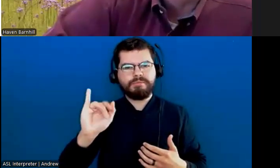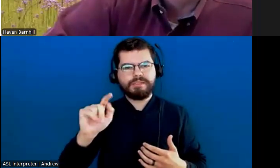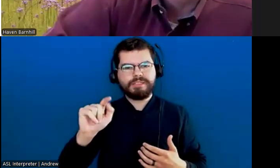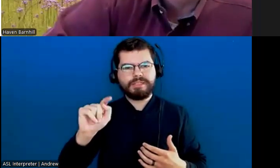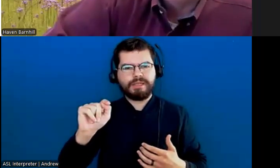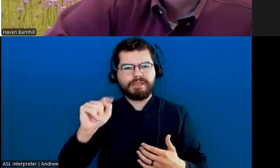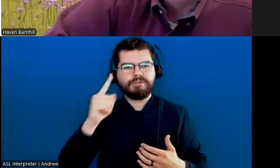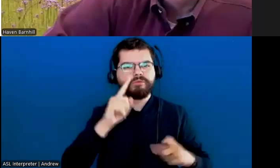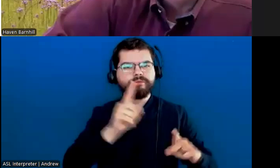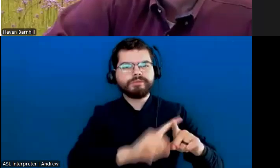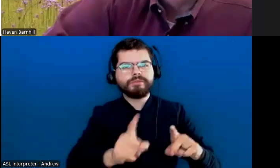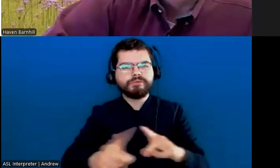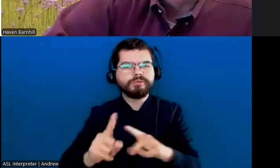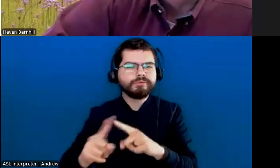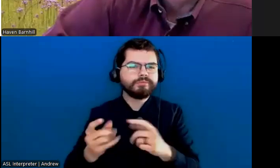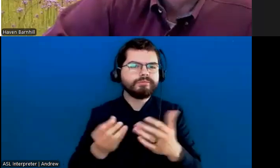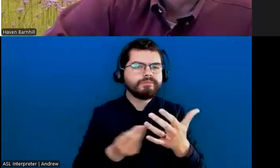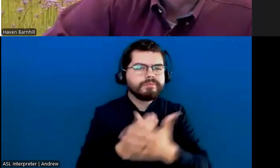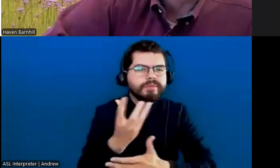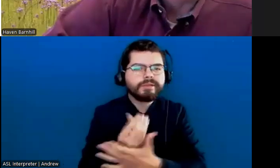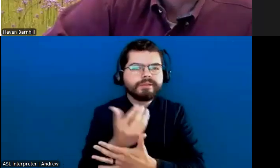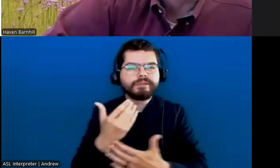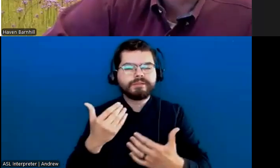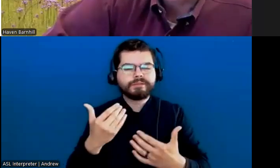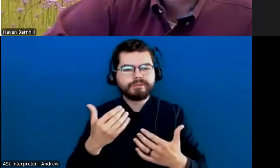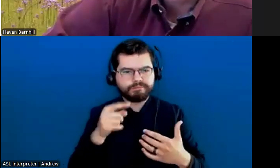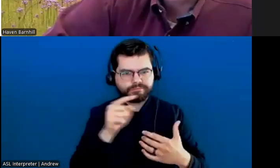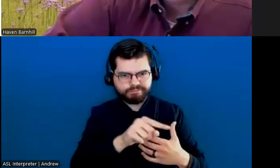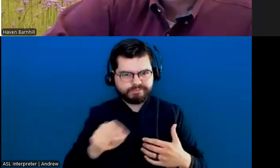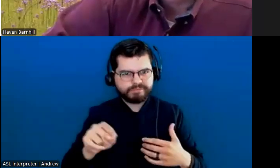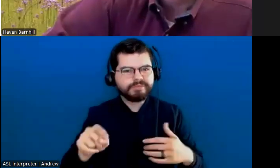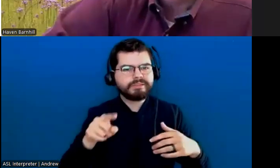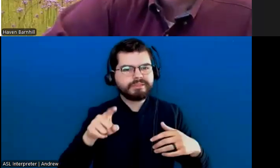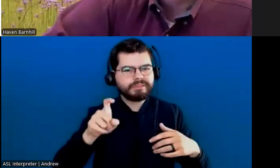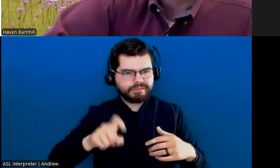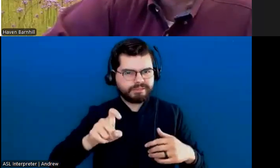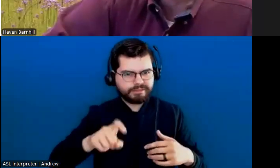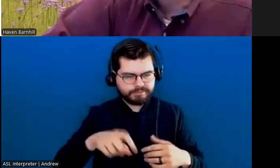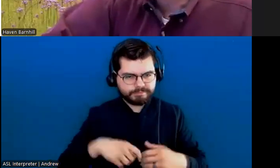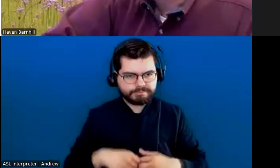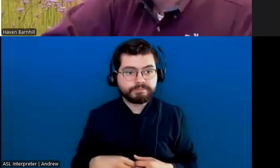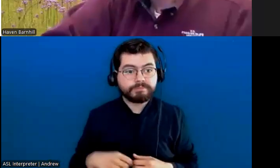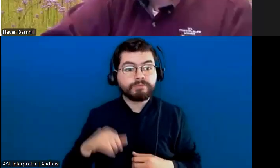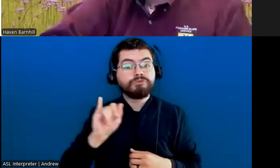that. And then Jeff mentioned flooding. Flooding's